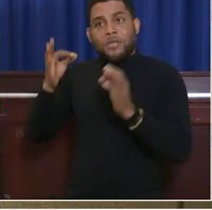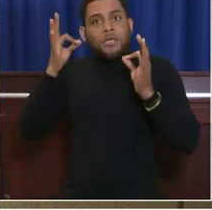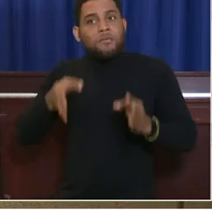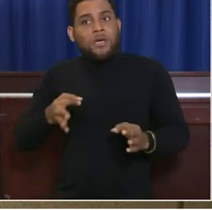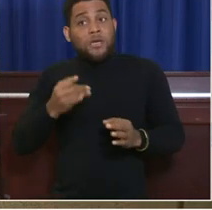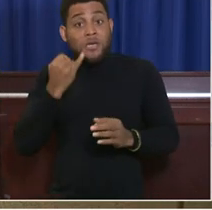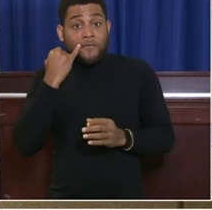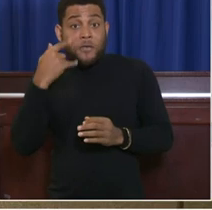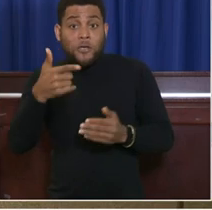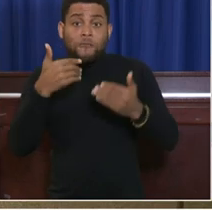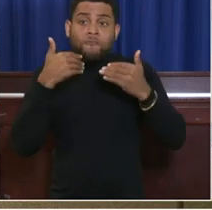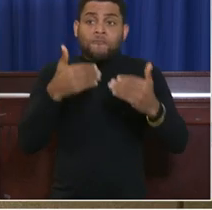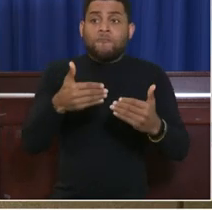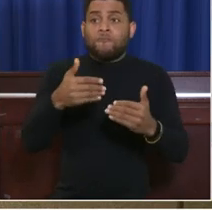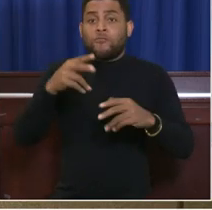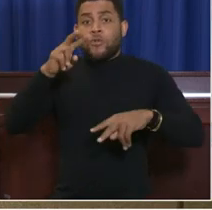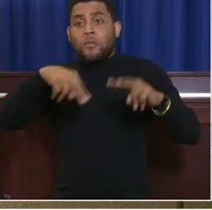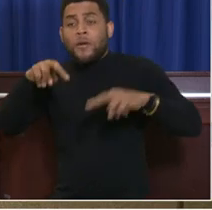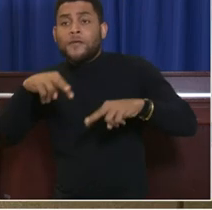with supervision.